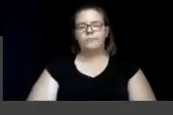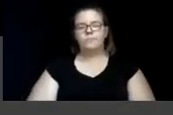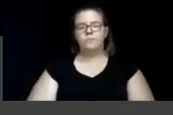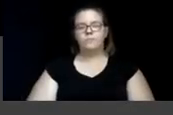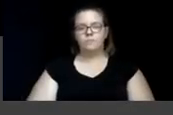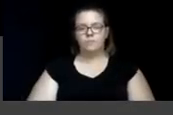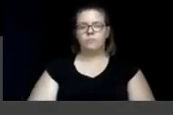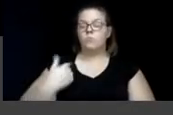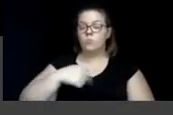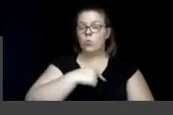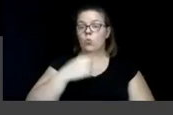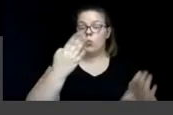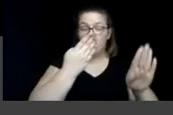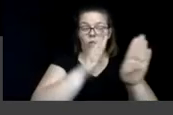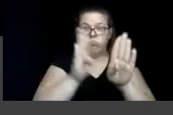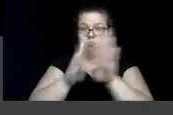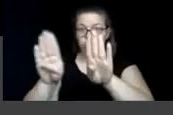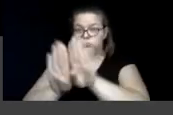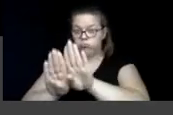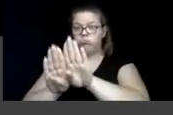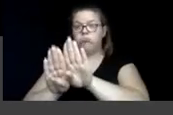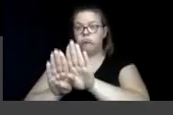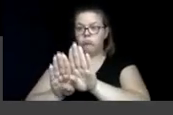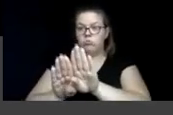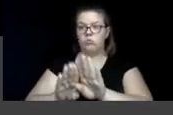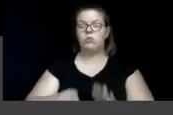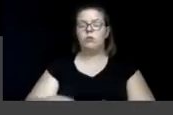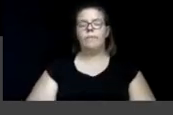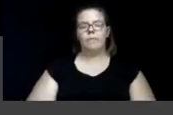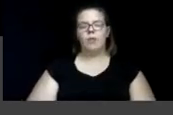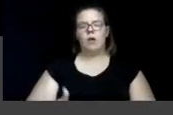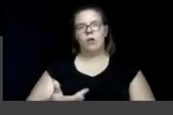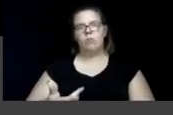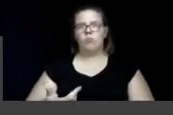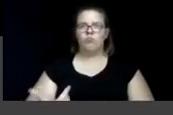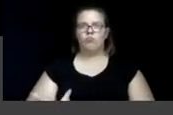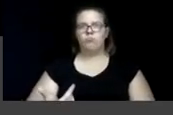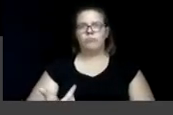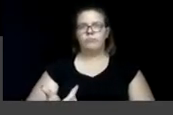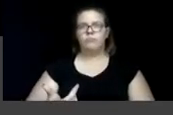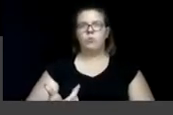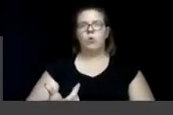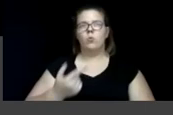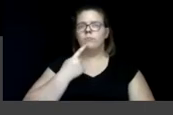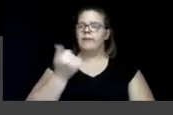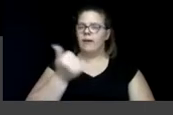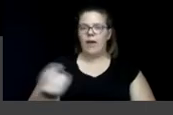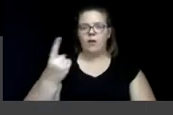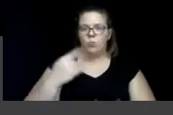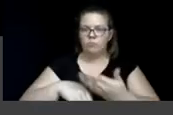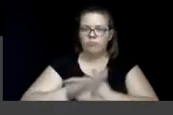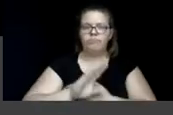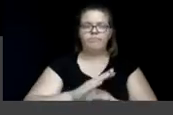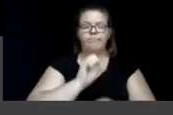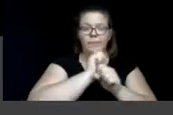We closed all of those and kind of funneled all of anyone coming in, employees,